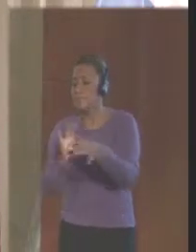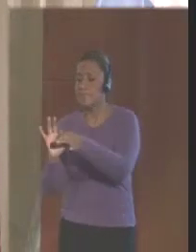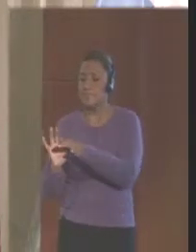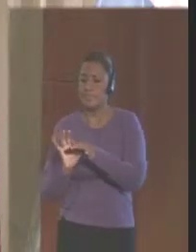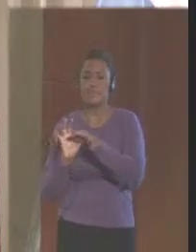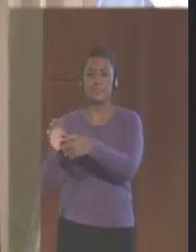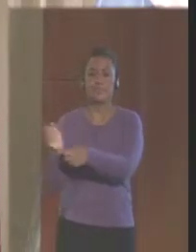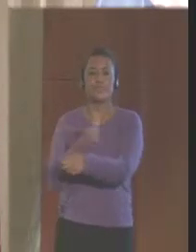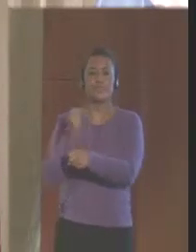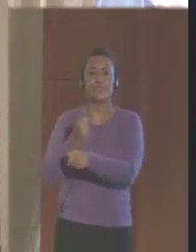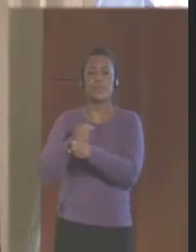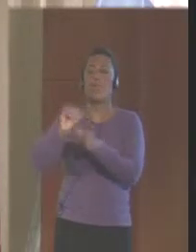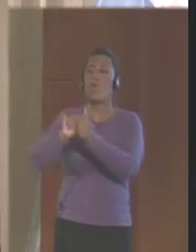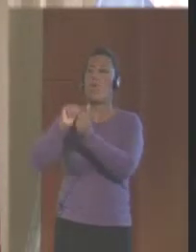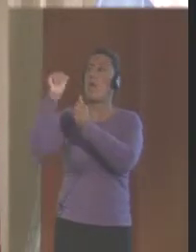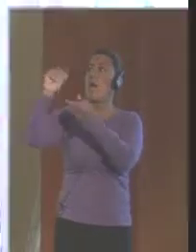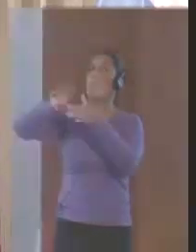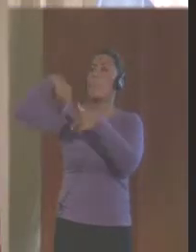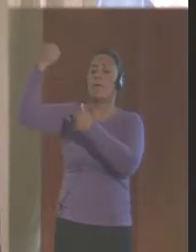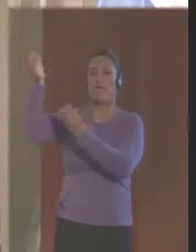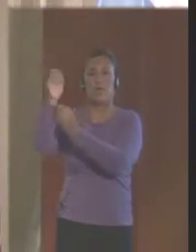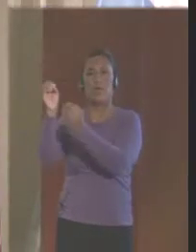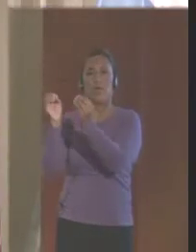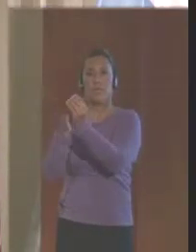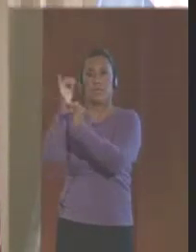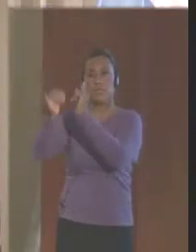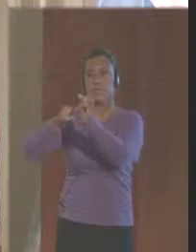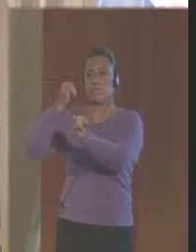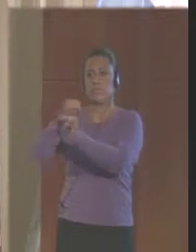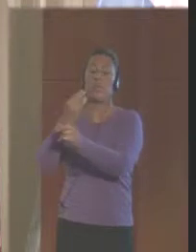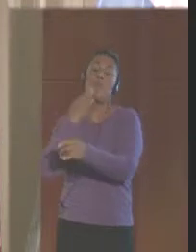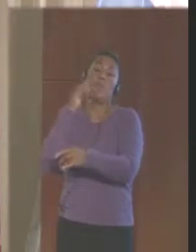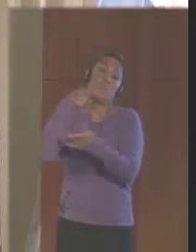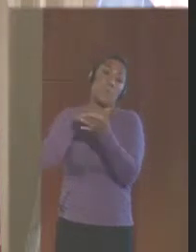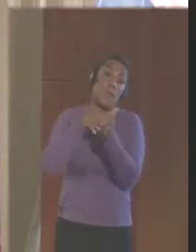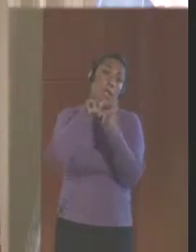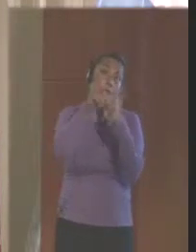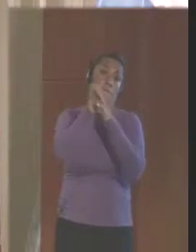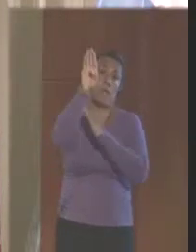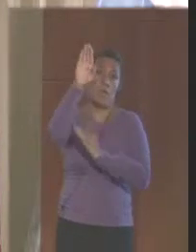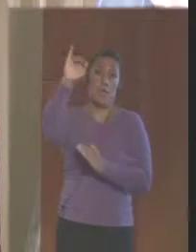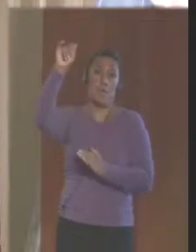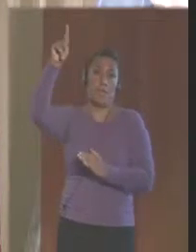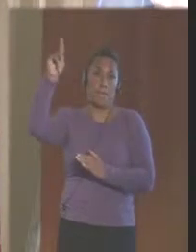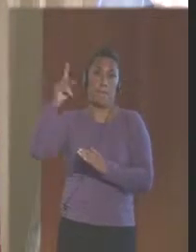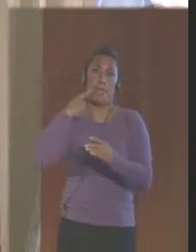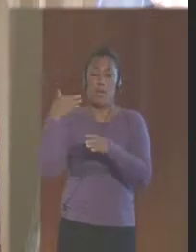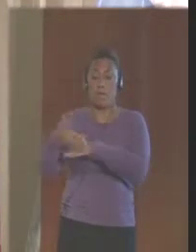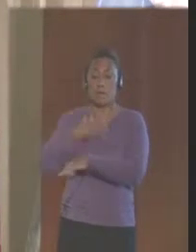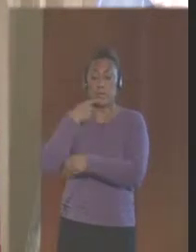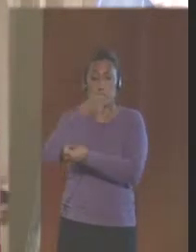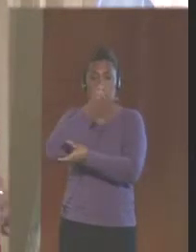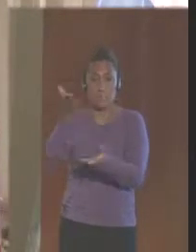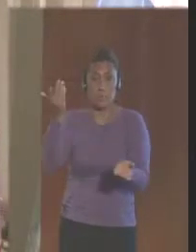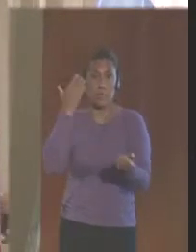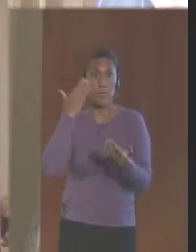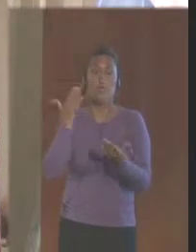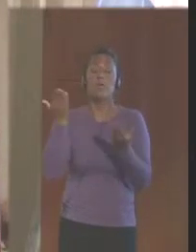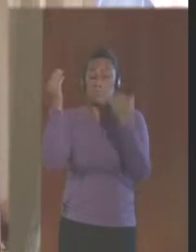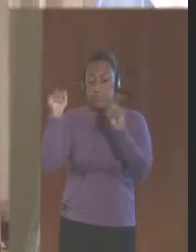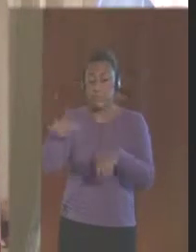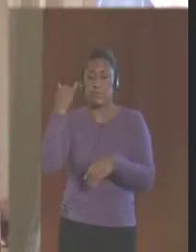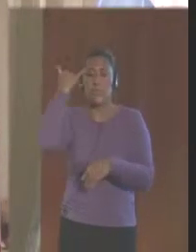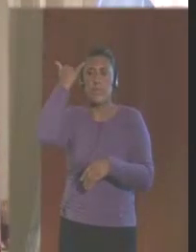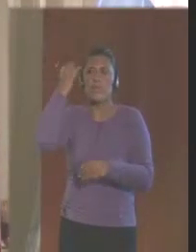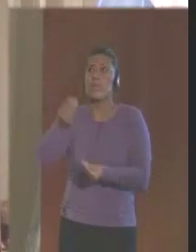the Inter-American Development Bank funded initiative aimed at improving the